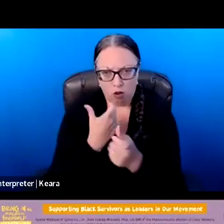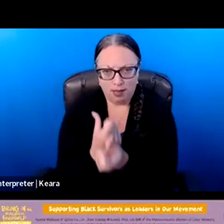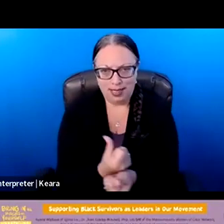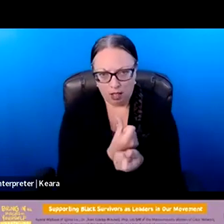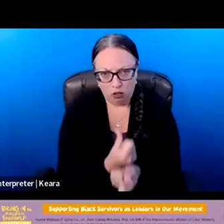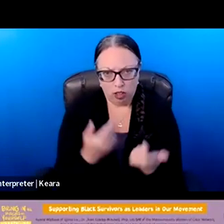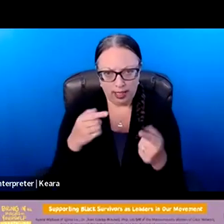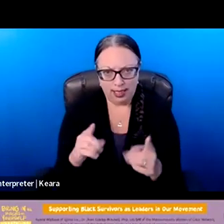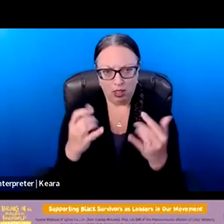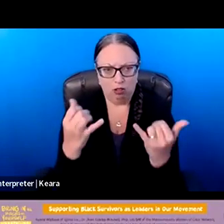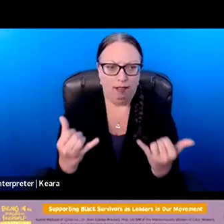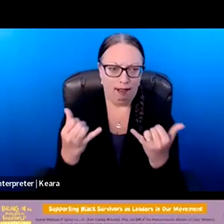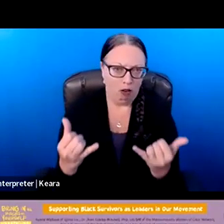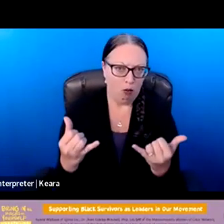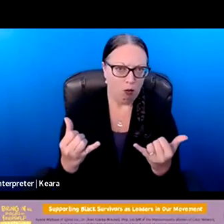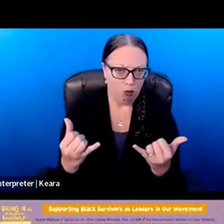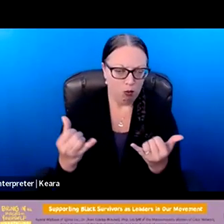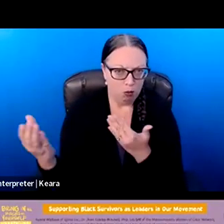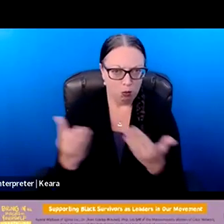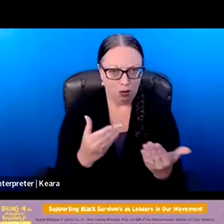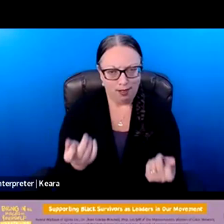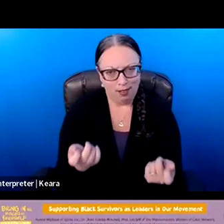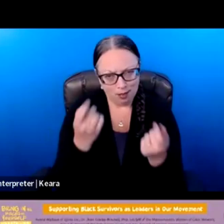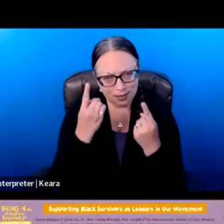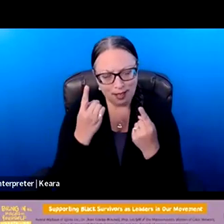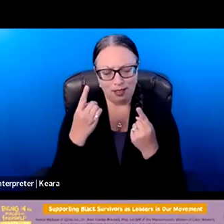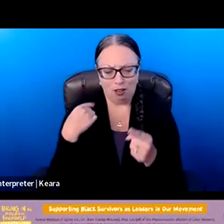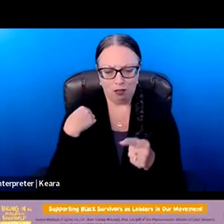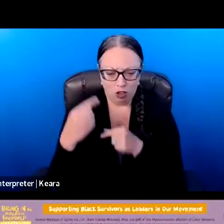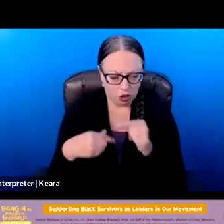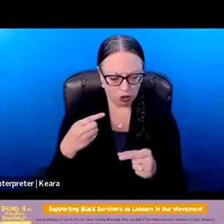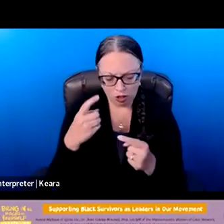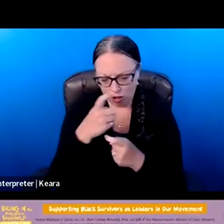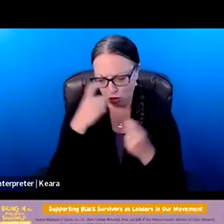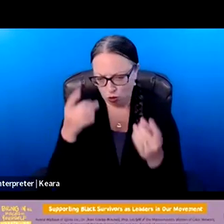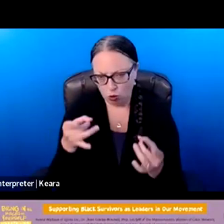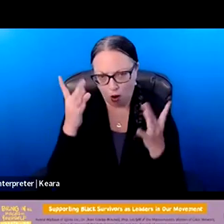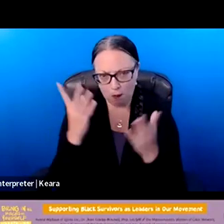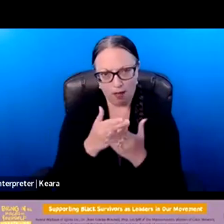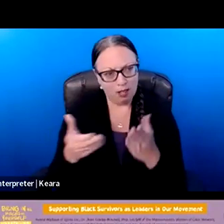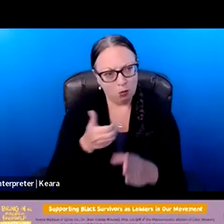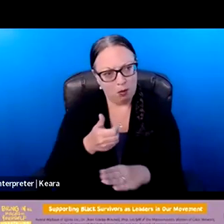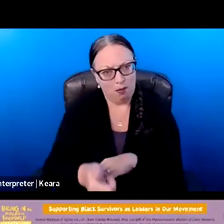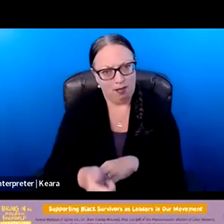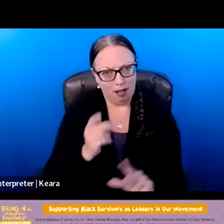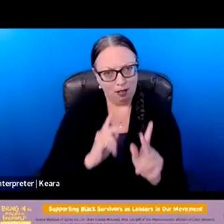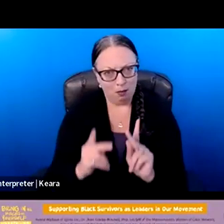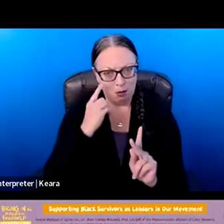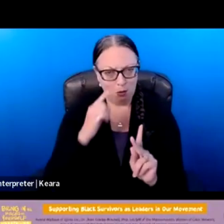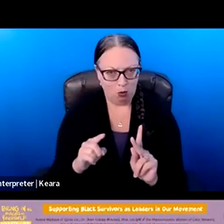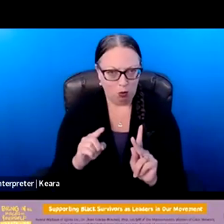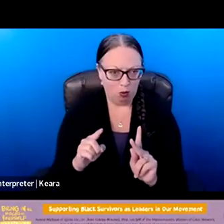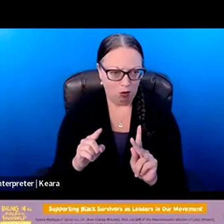until now, to just bring that understanding of the intergenerational trauma and a lot of things that we blame people for, that if you